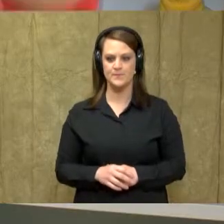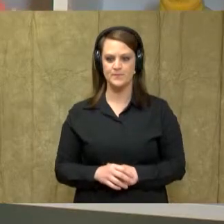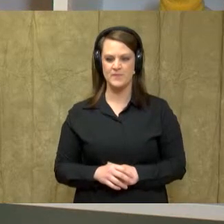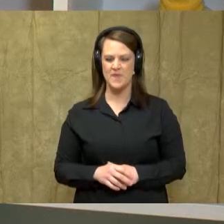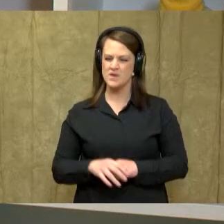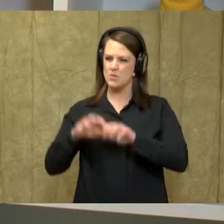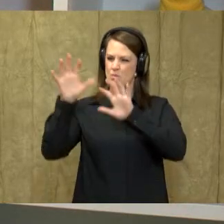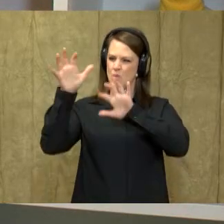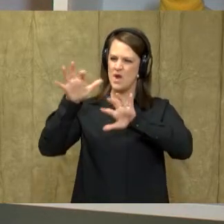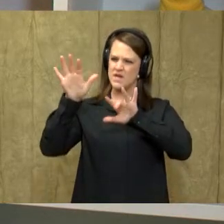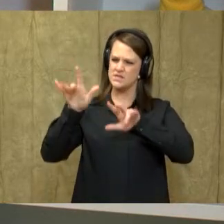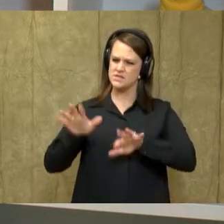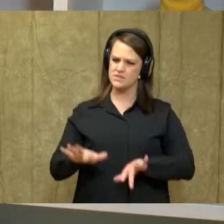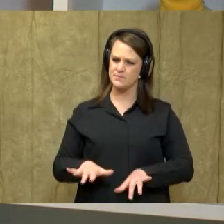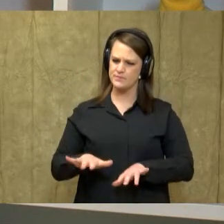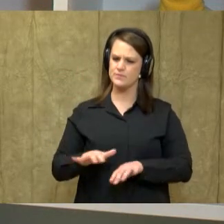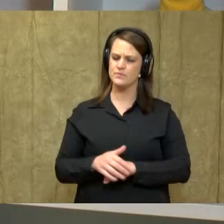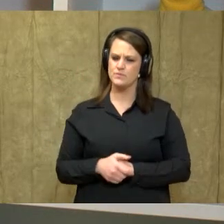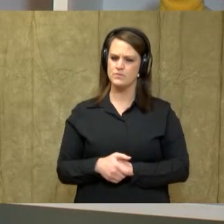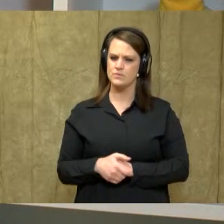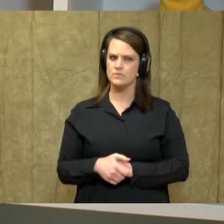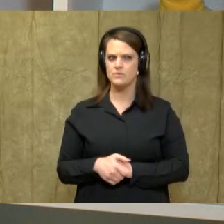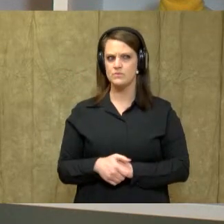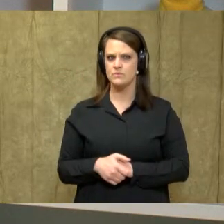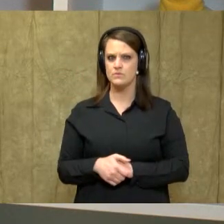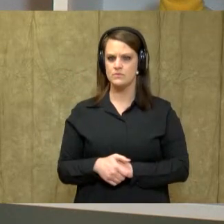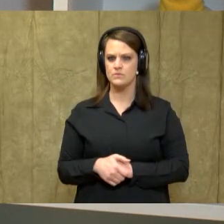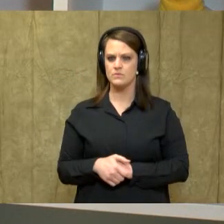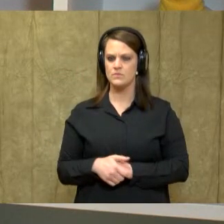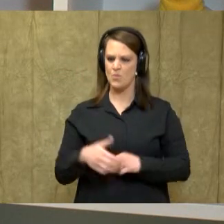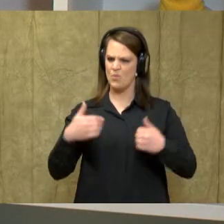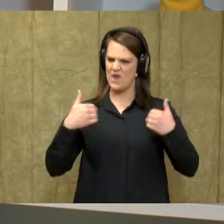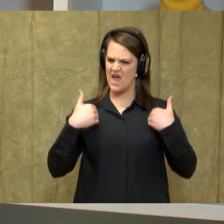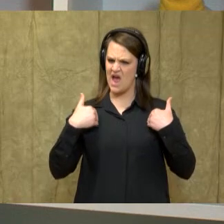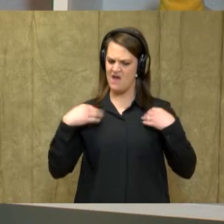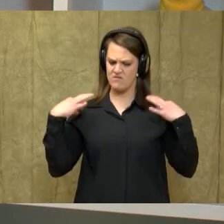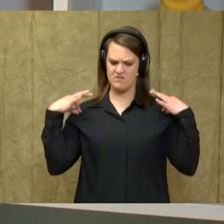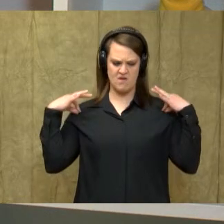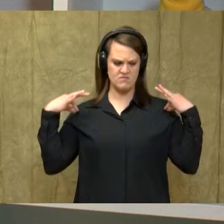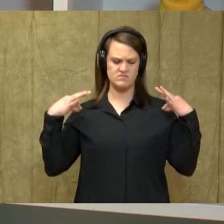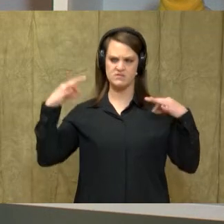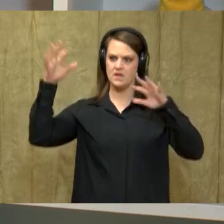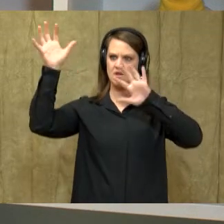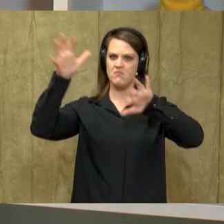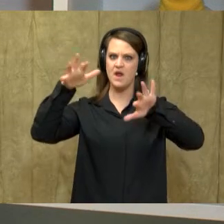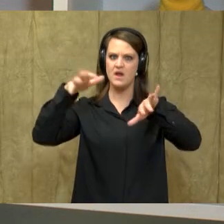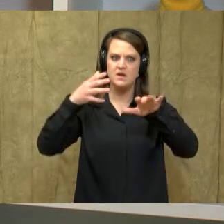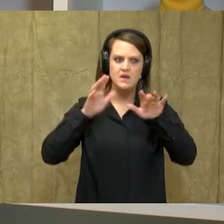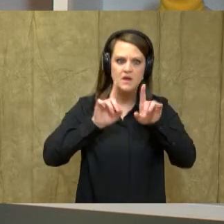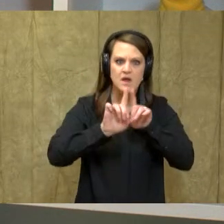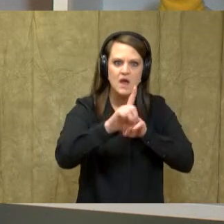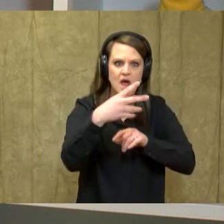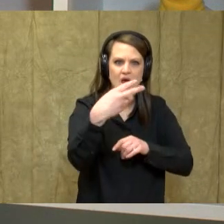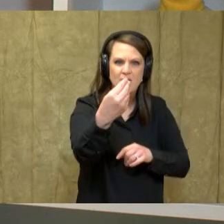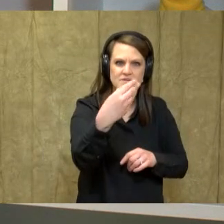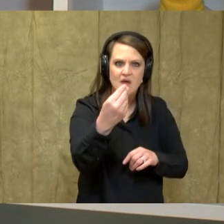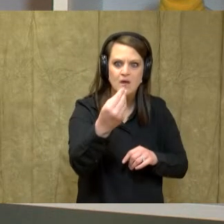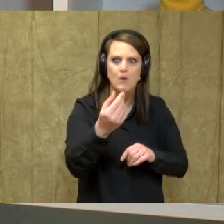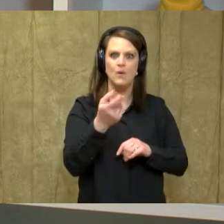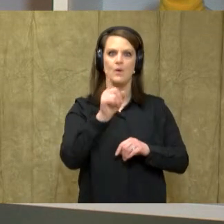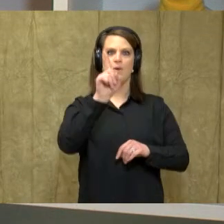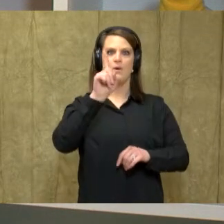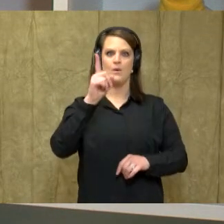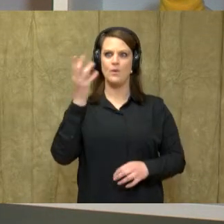it rains, we have something that we wear or we use when we go outside. Do you know what it is, Miss